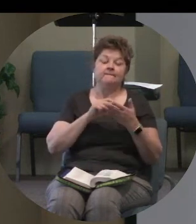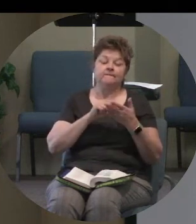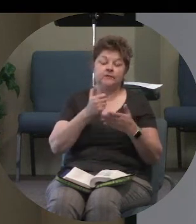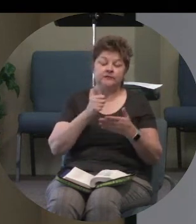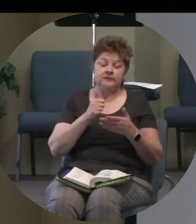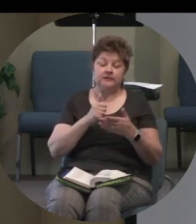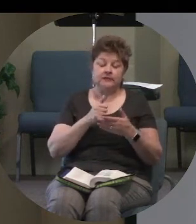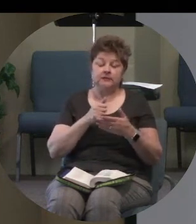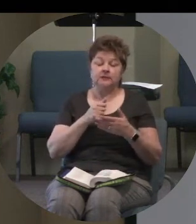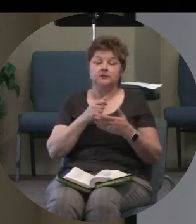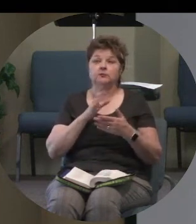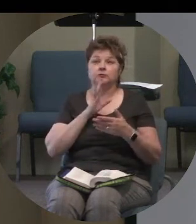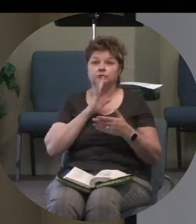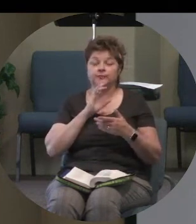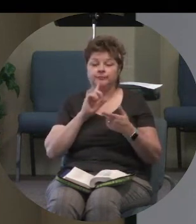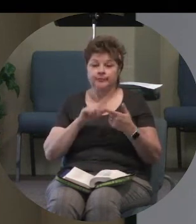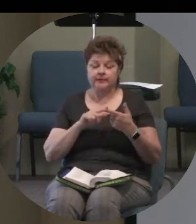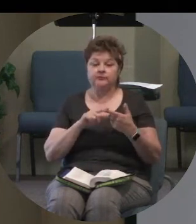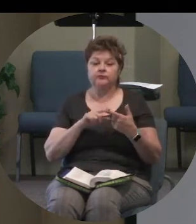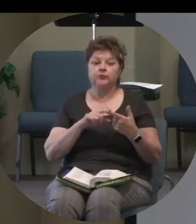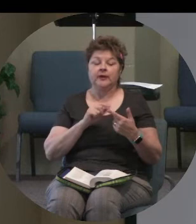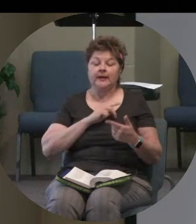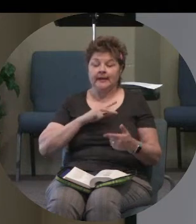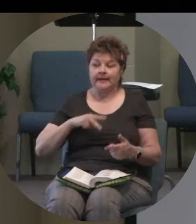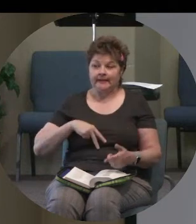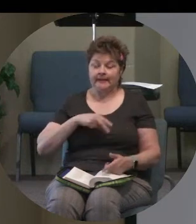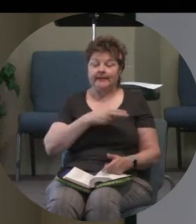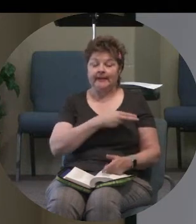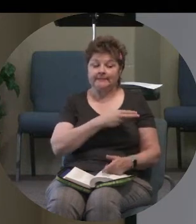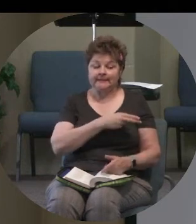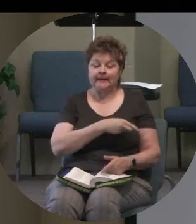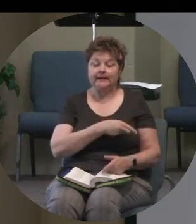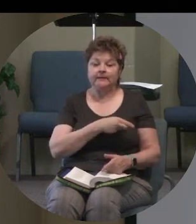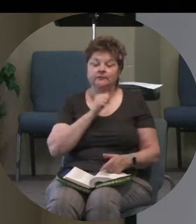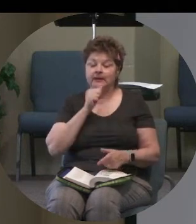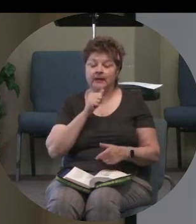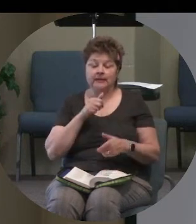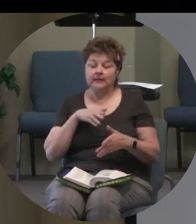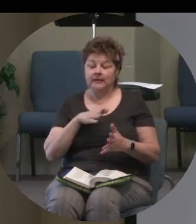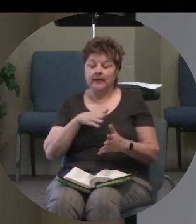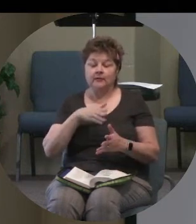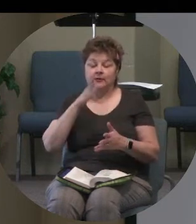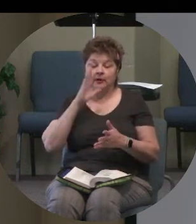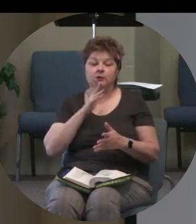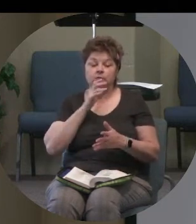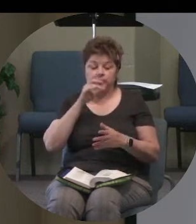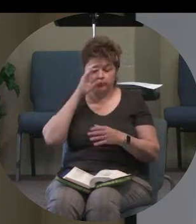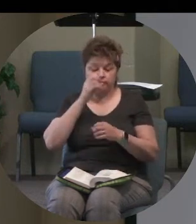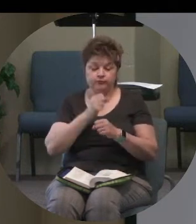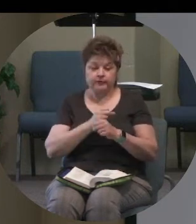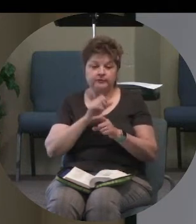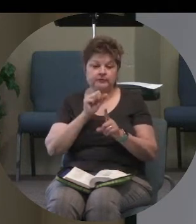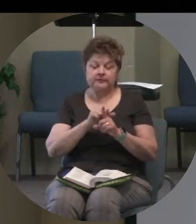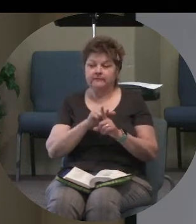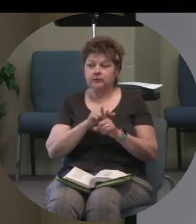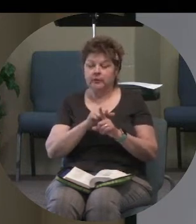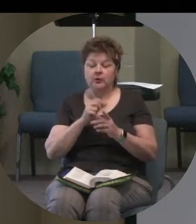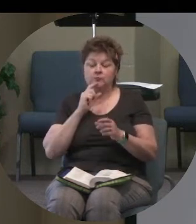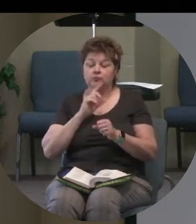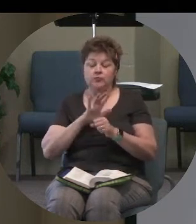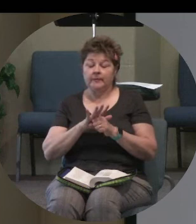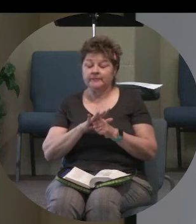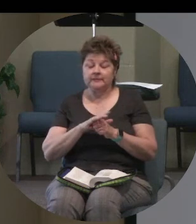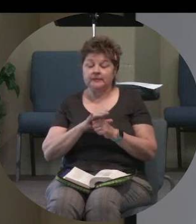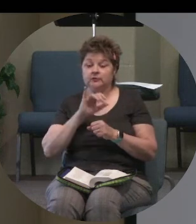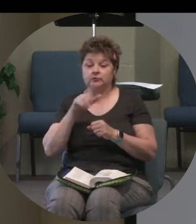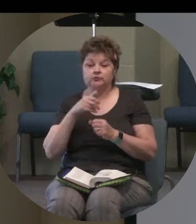shall you speak to Hezekiah, king of Judah. Do not let your God in whom you trust deceive you by promise that Jerusalem will not be given into the hand of the king